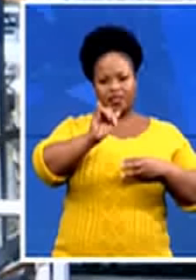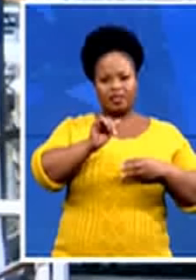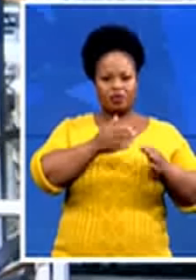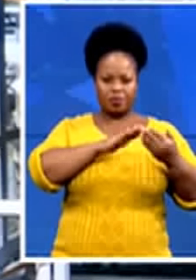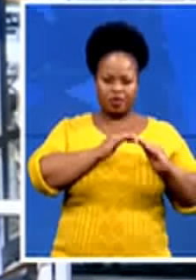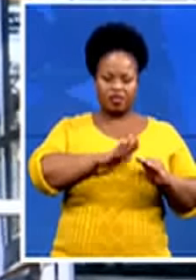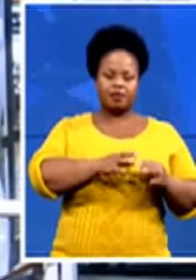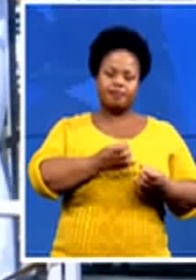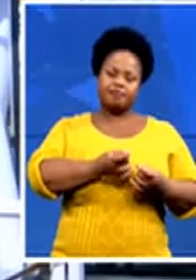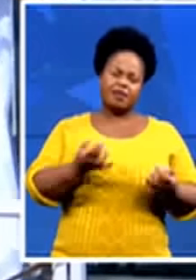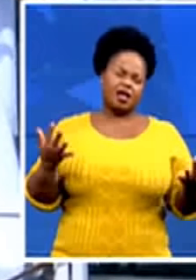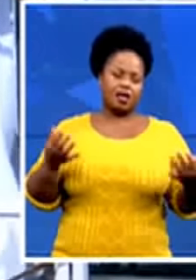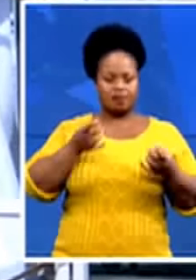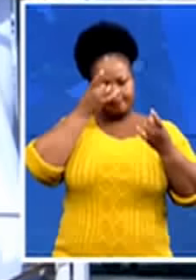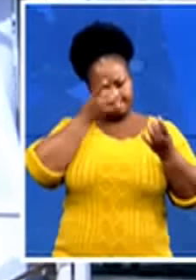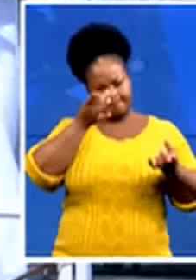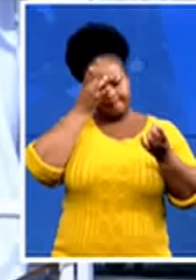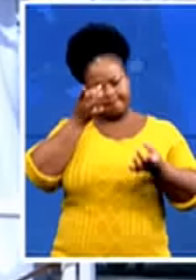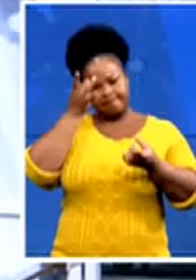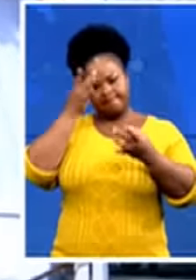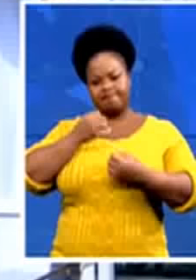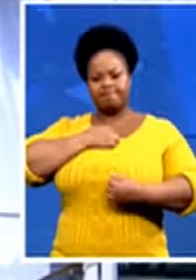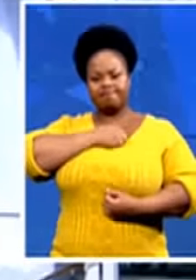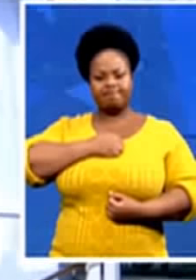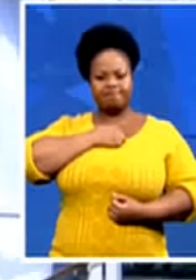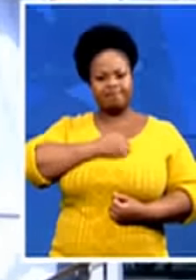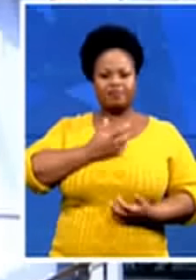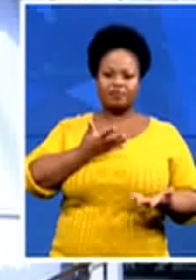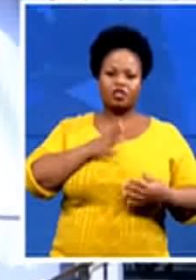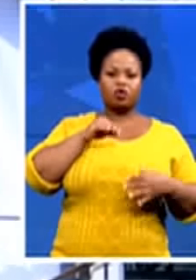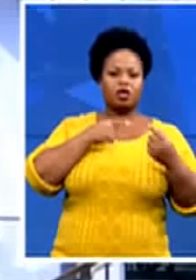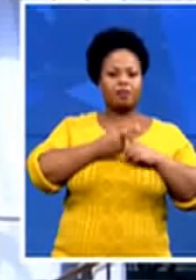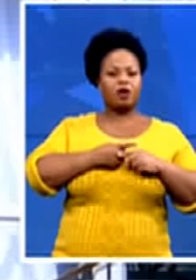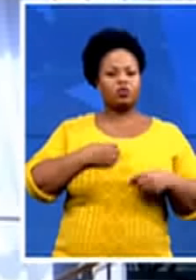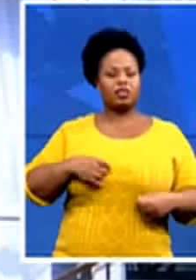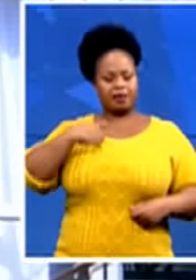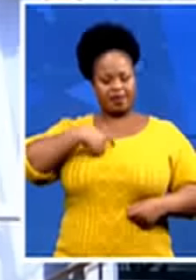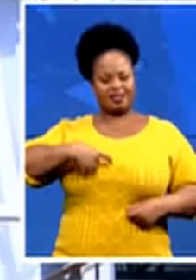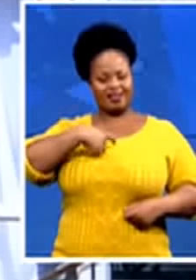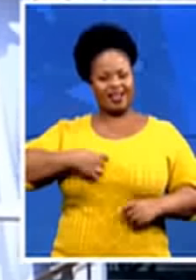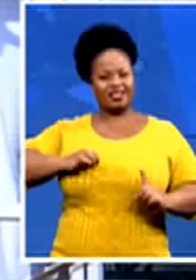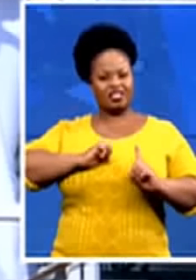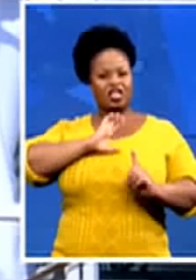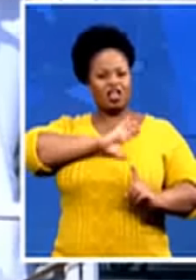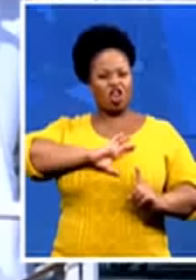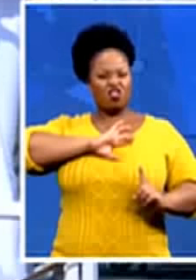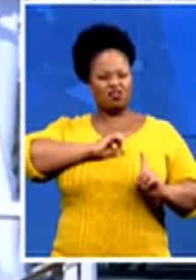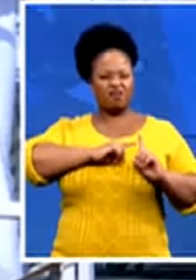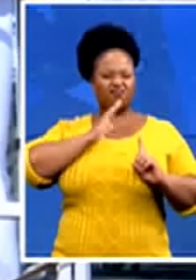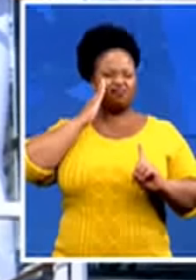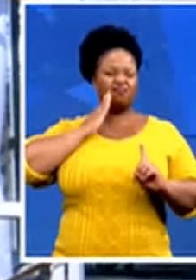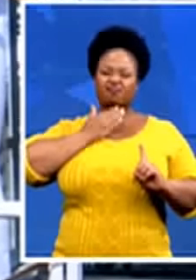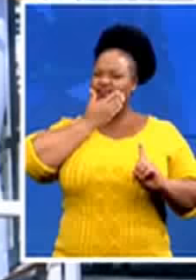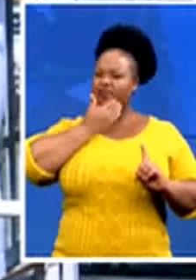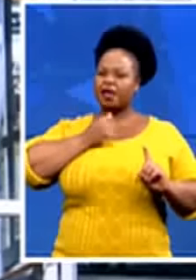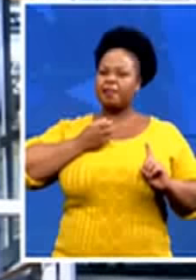throughout the week, people speaking about the character, her character, her humble and gentle nature, her love for the people, her love for